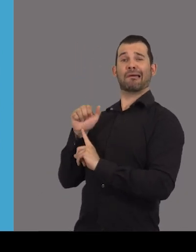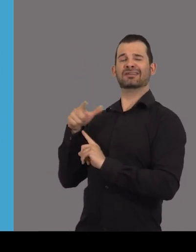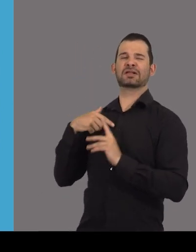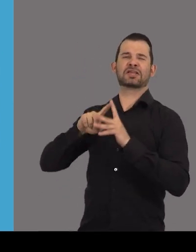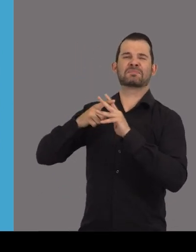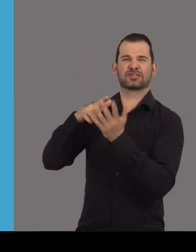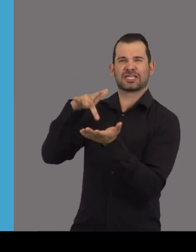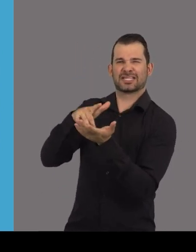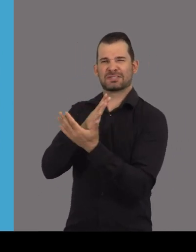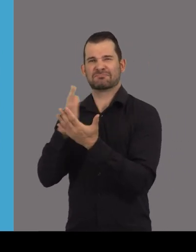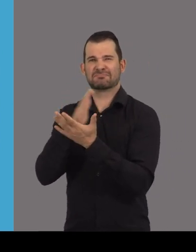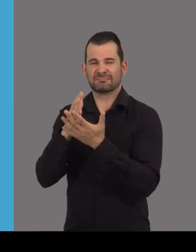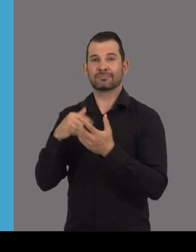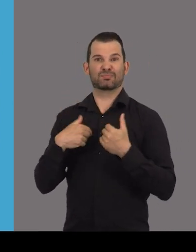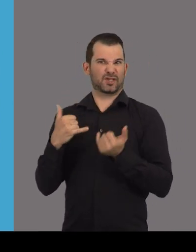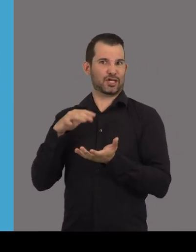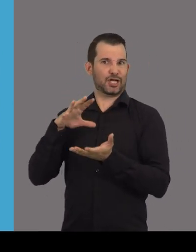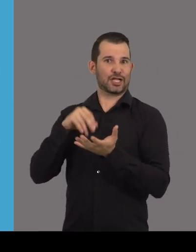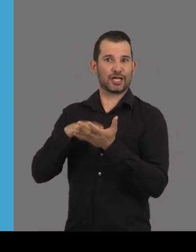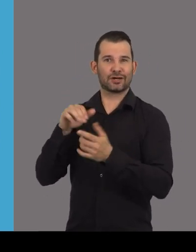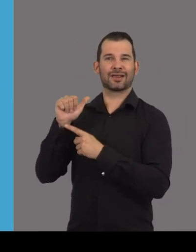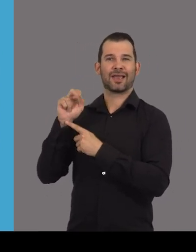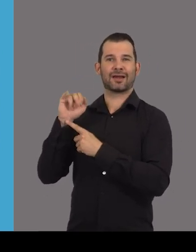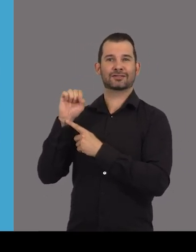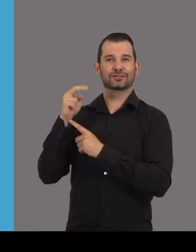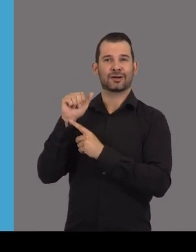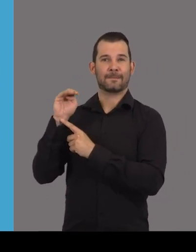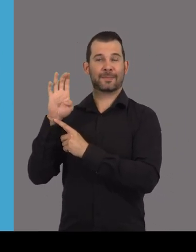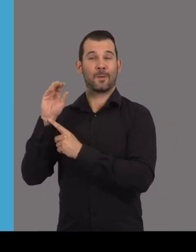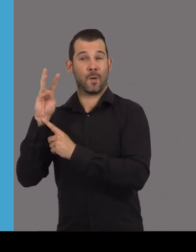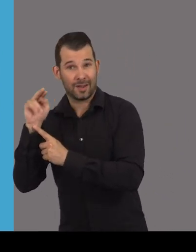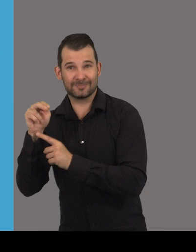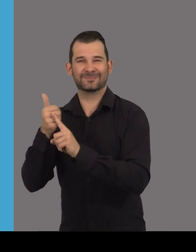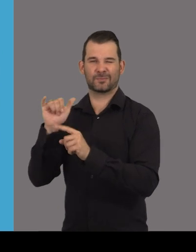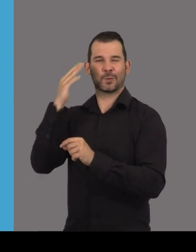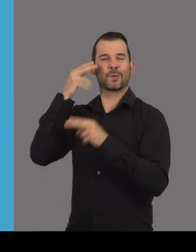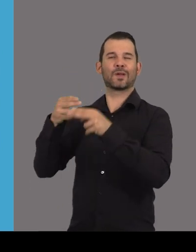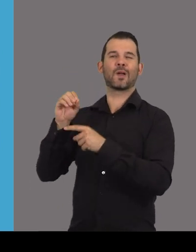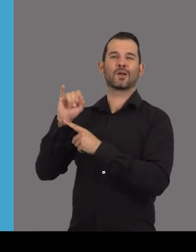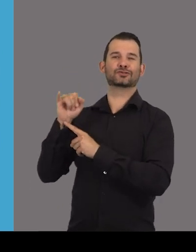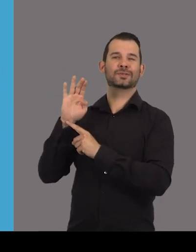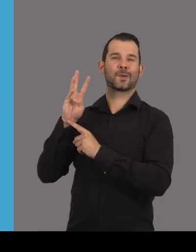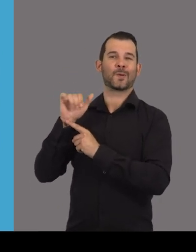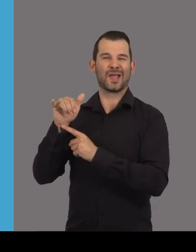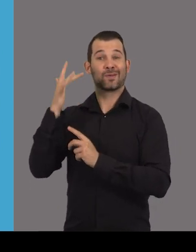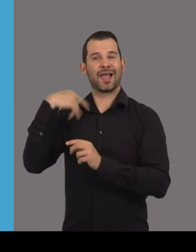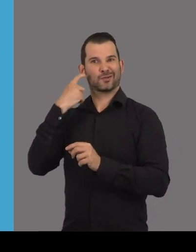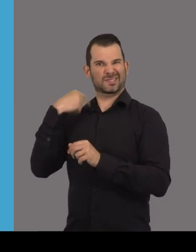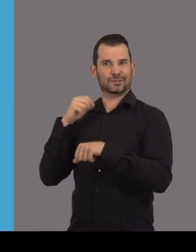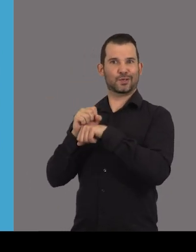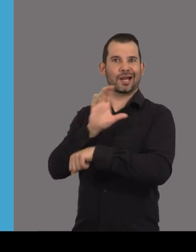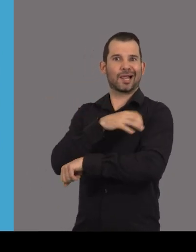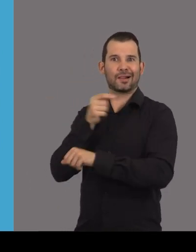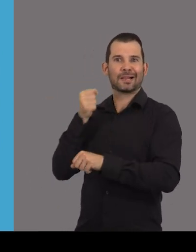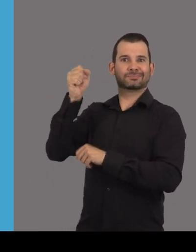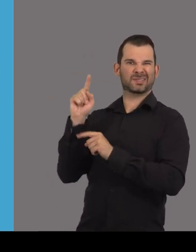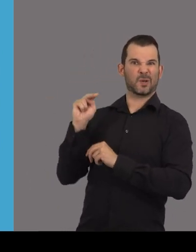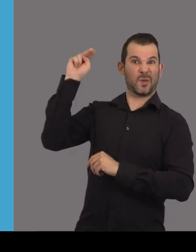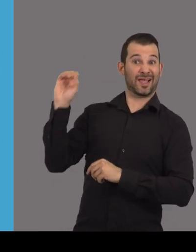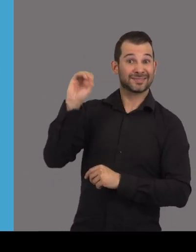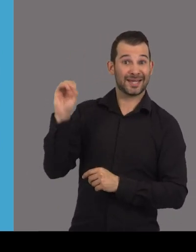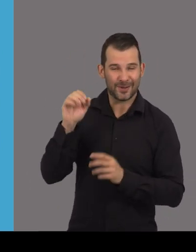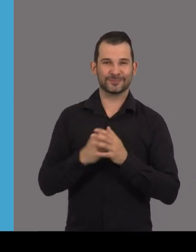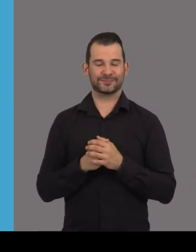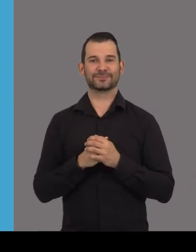French. I would say I'm beginner intermediate with my ASL, and I'm currently learning Anishinaabe-Moan, also known as Ojibwe, because of a recent clinical placement I had in